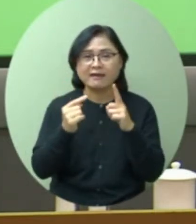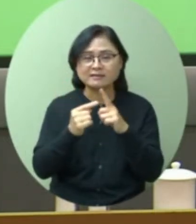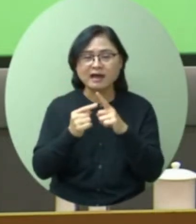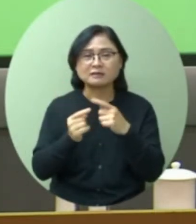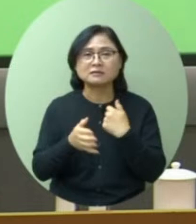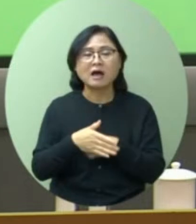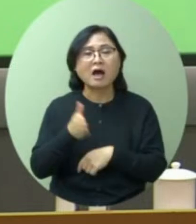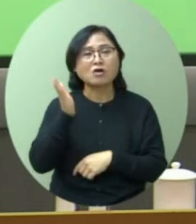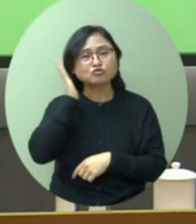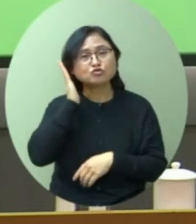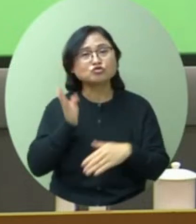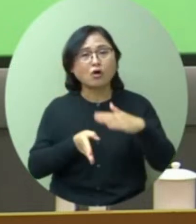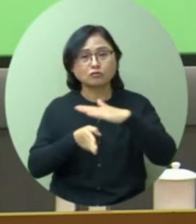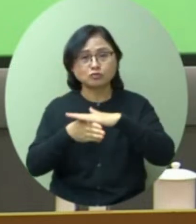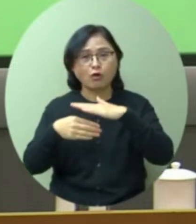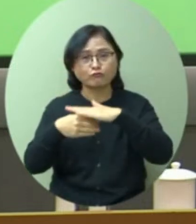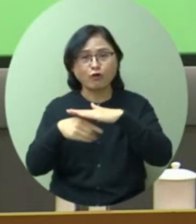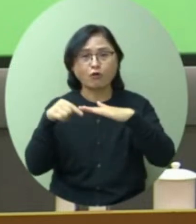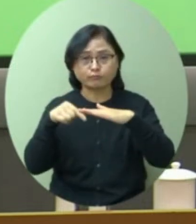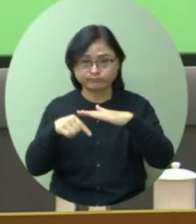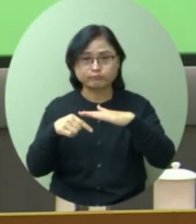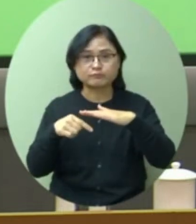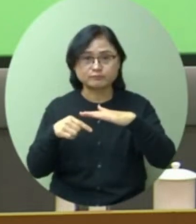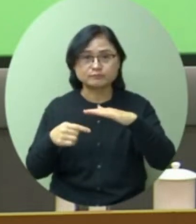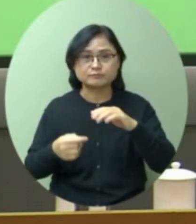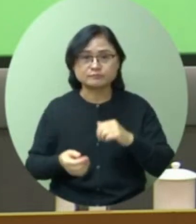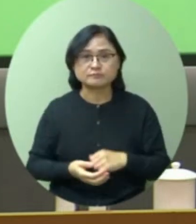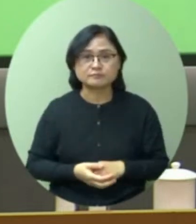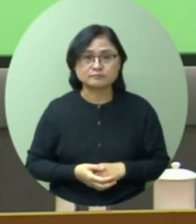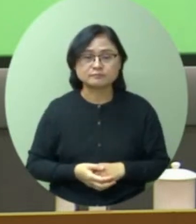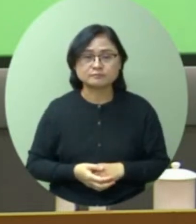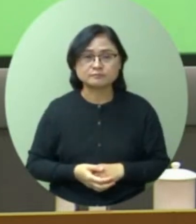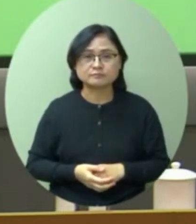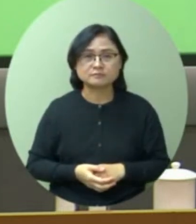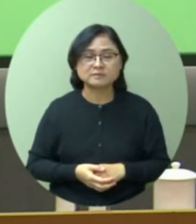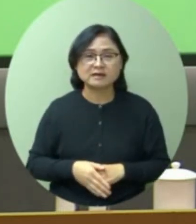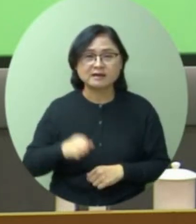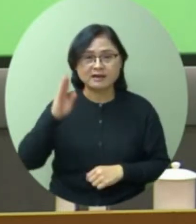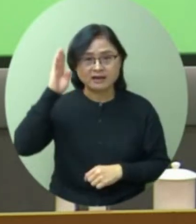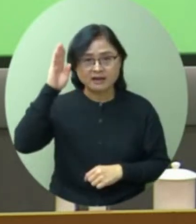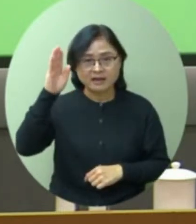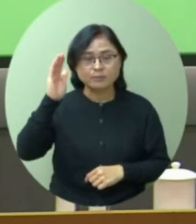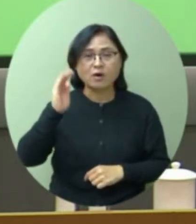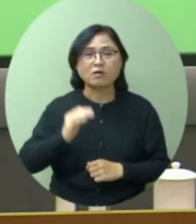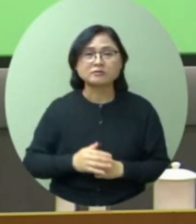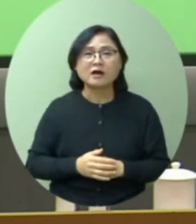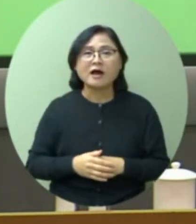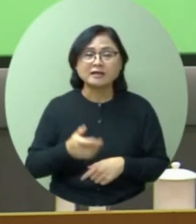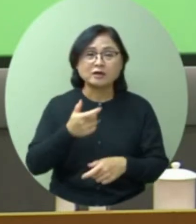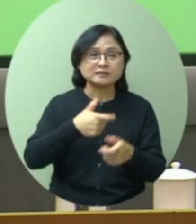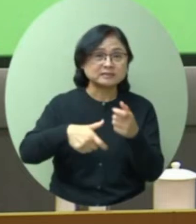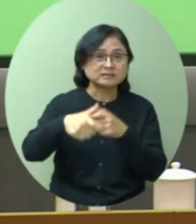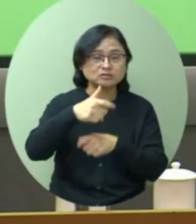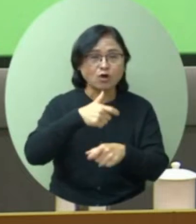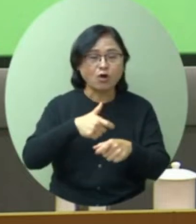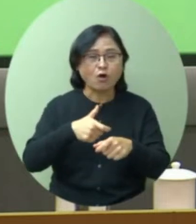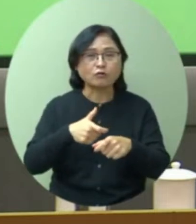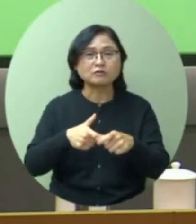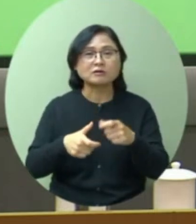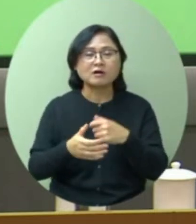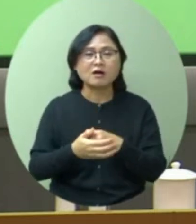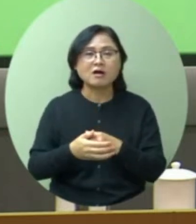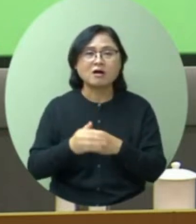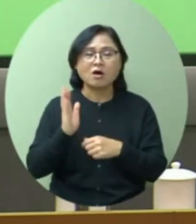We want this market to be healthily in existence. In other words,